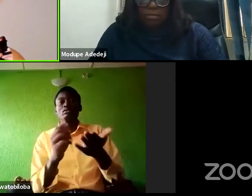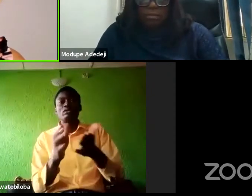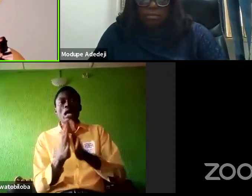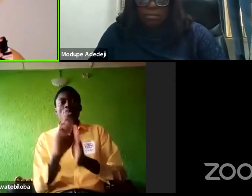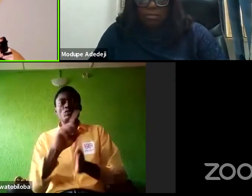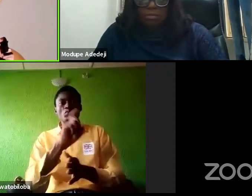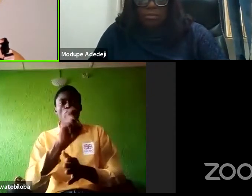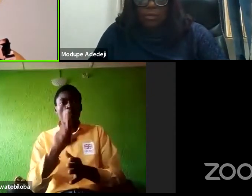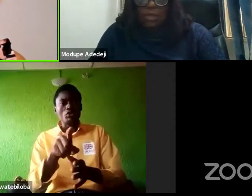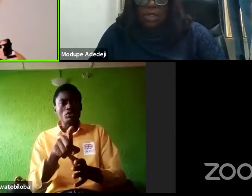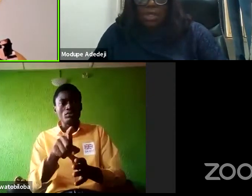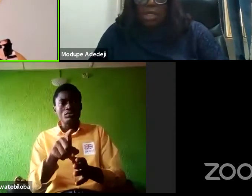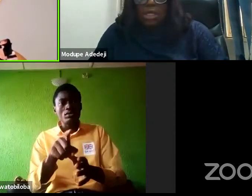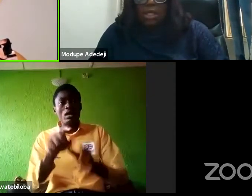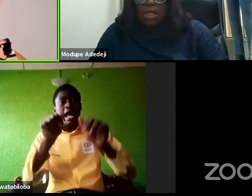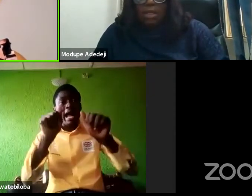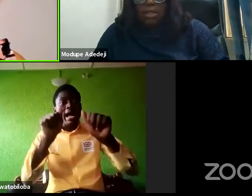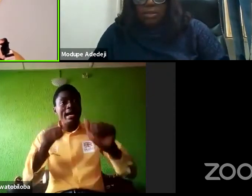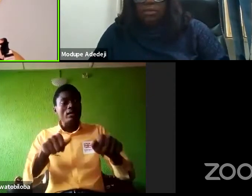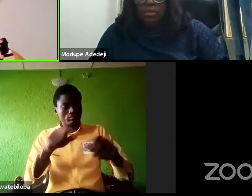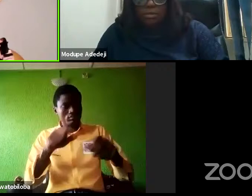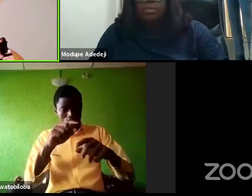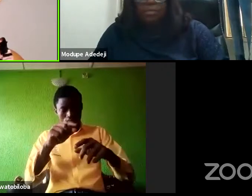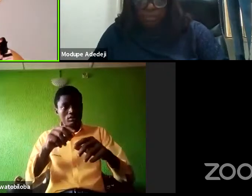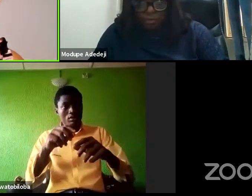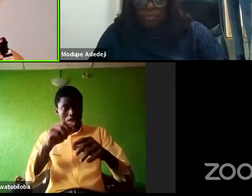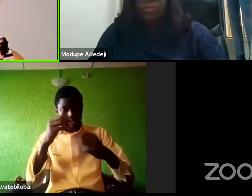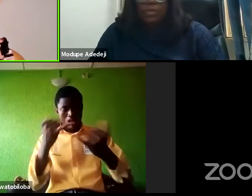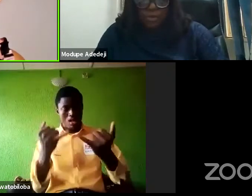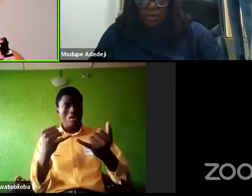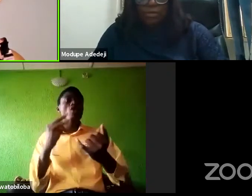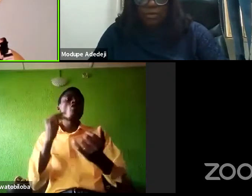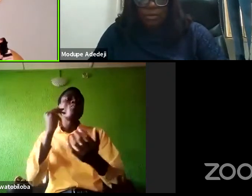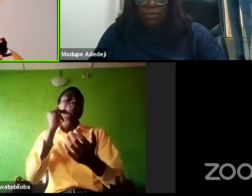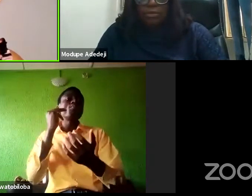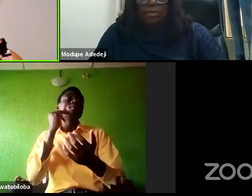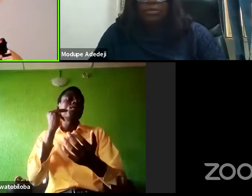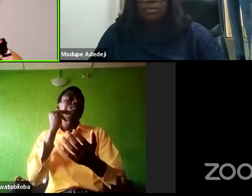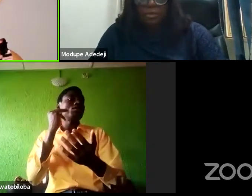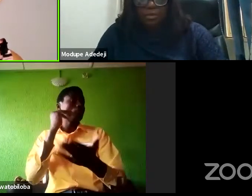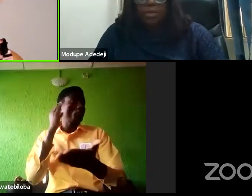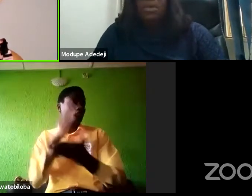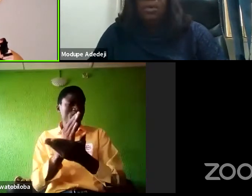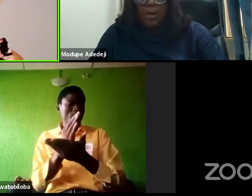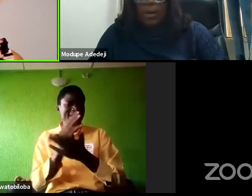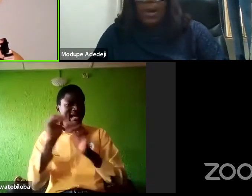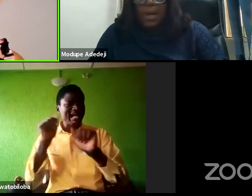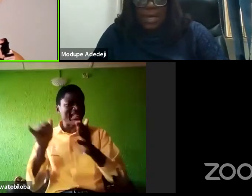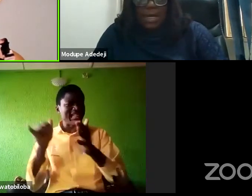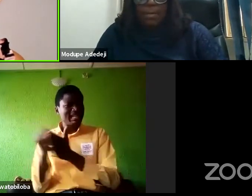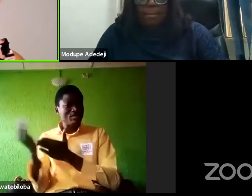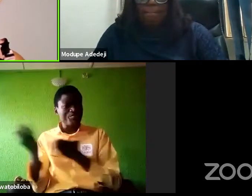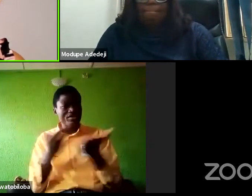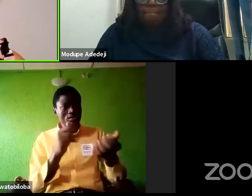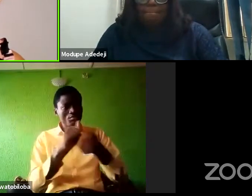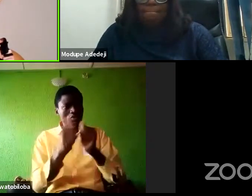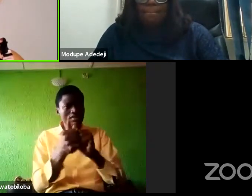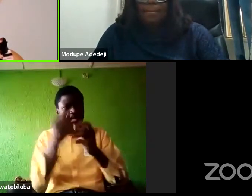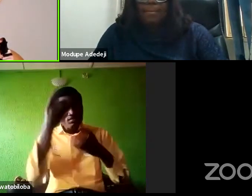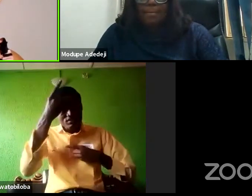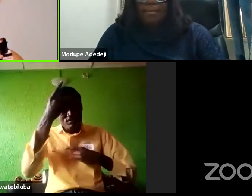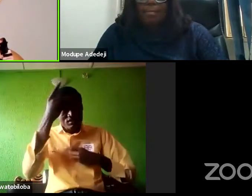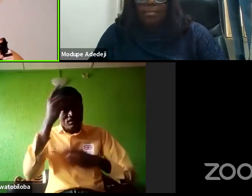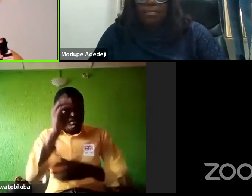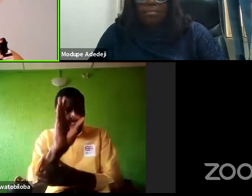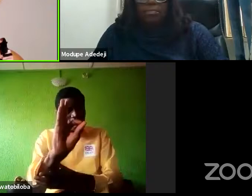cure fibroid? I know we had a presentation on fibroid. That was the first fibroid presentation, and the doctor